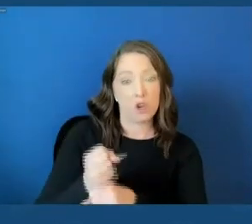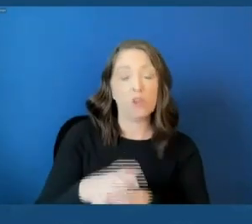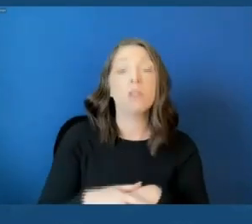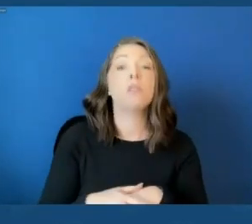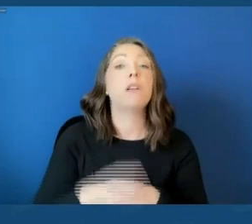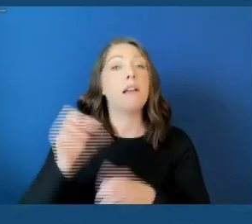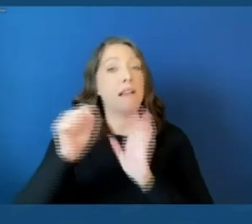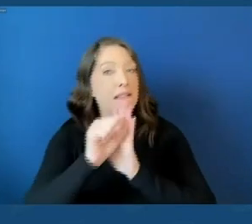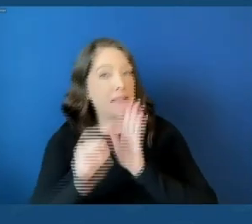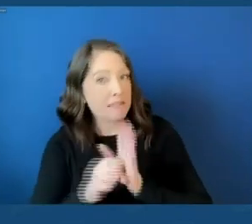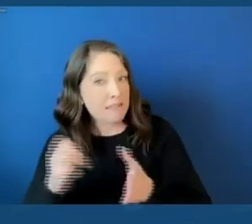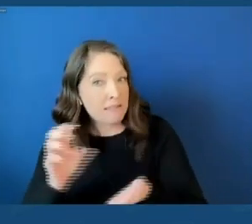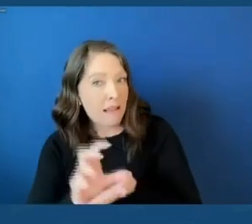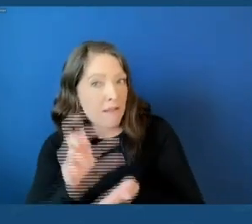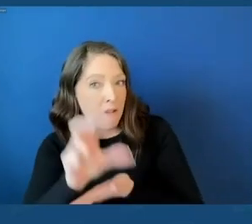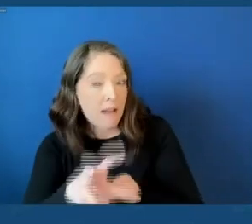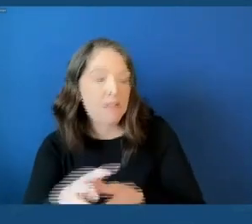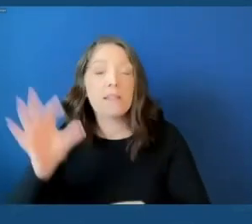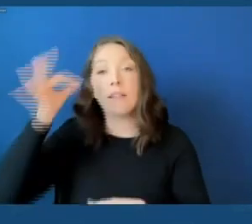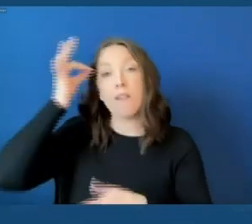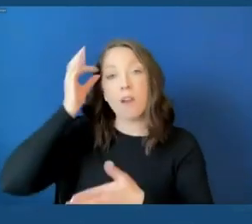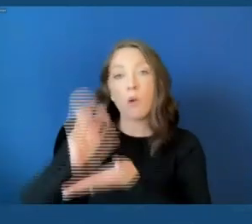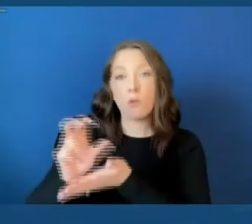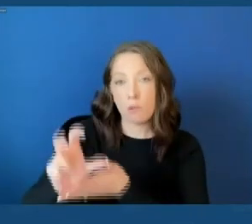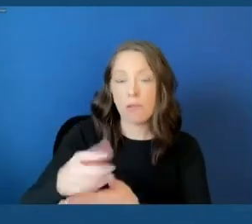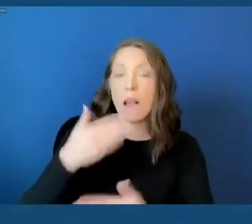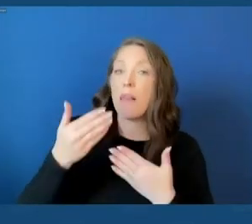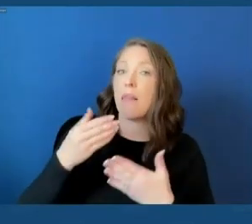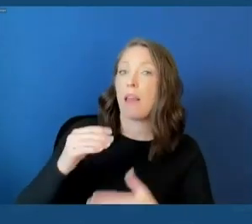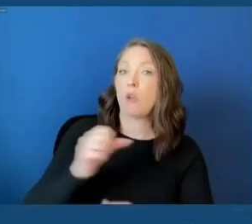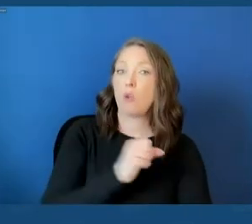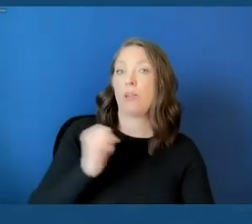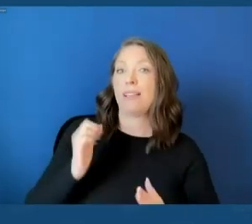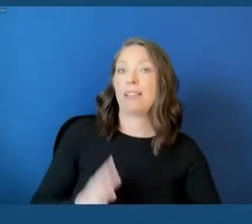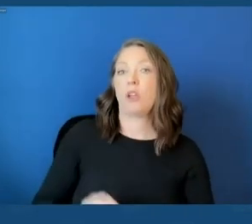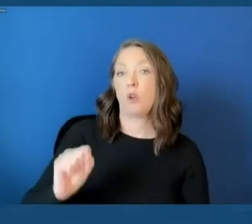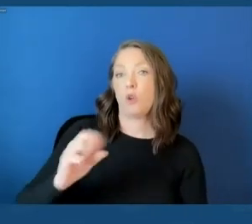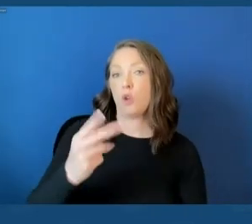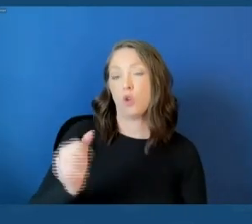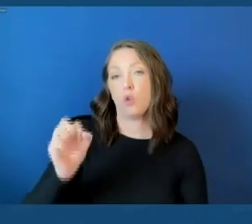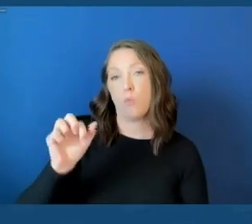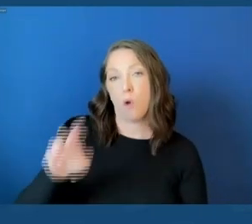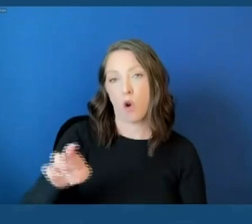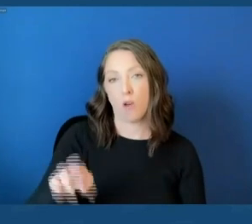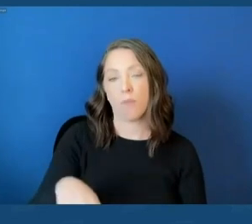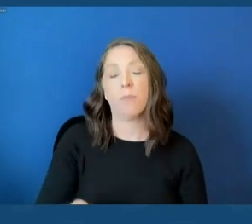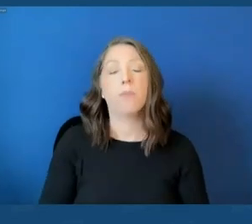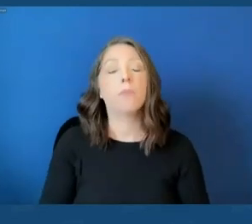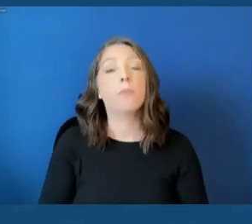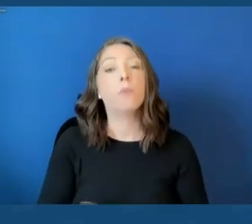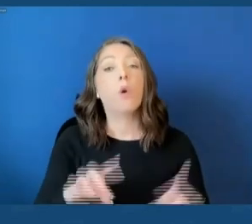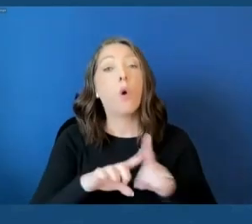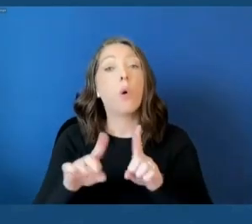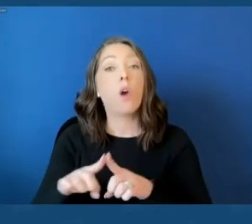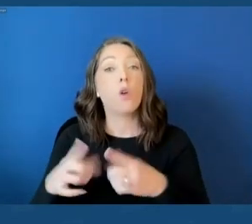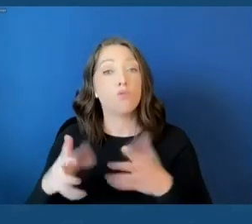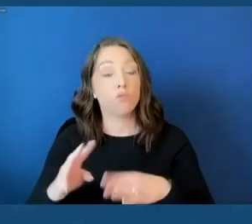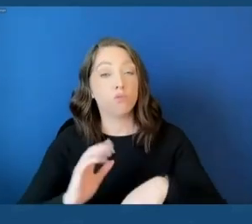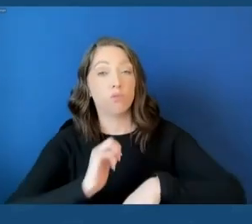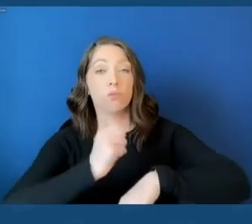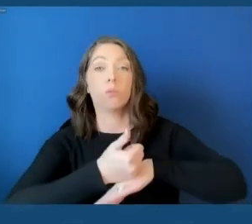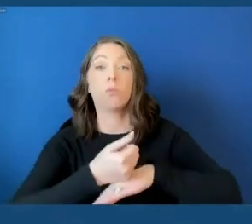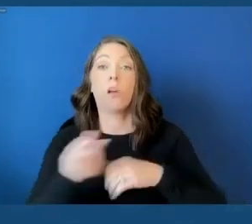our thanks to Senator Chuck Schumer and our congressional delegation. And we also created, as the governor mentioned, the first of its